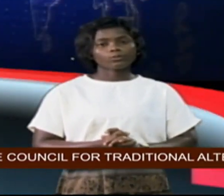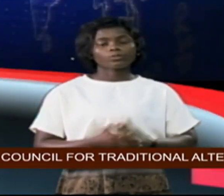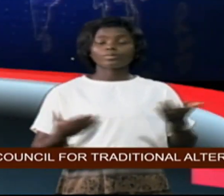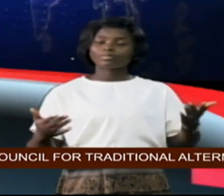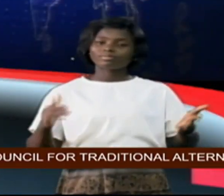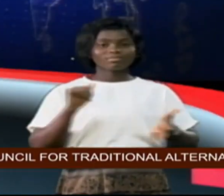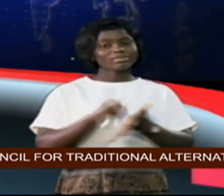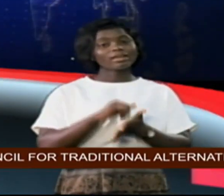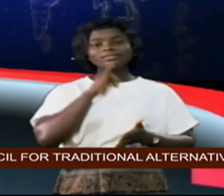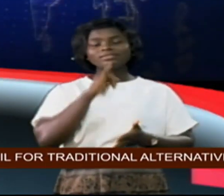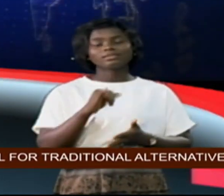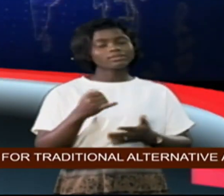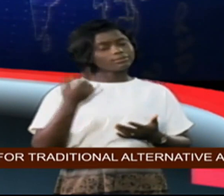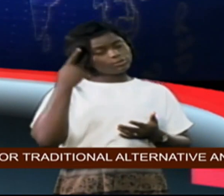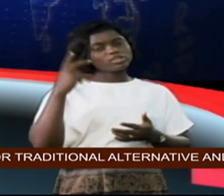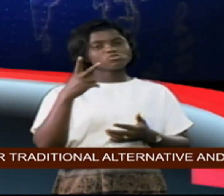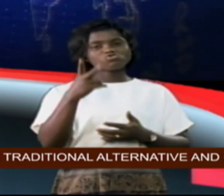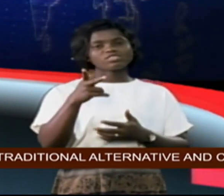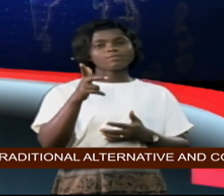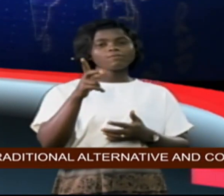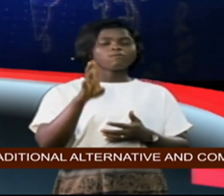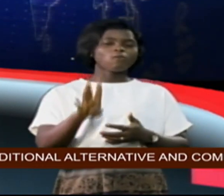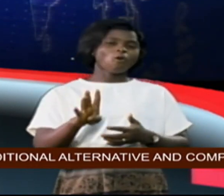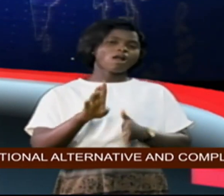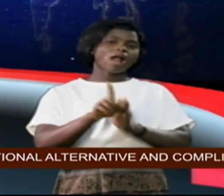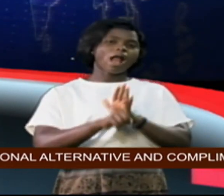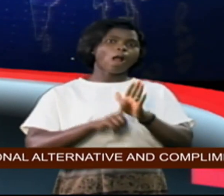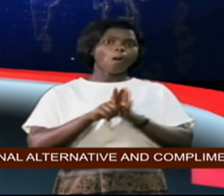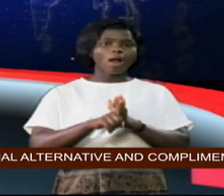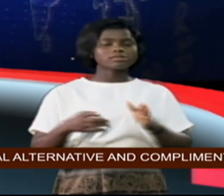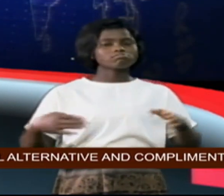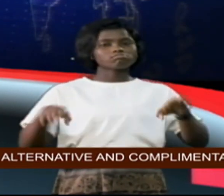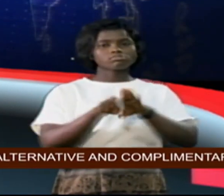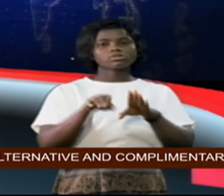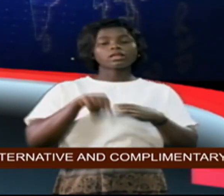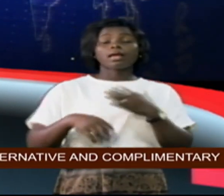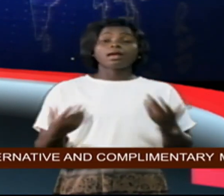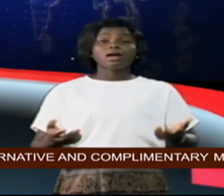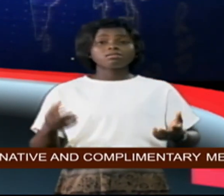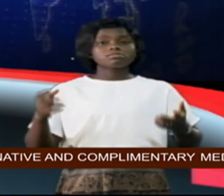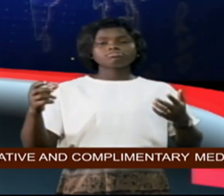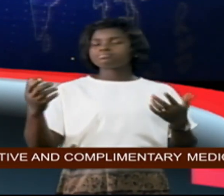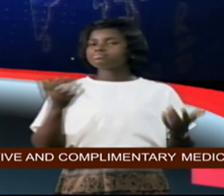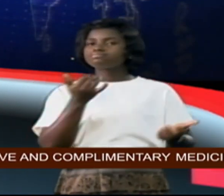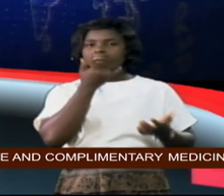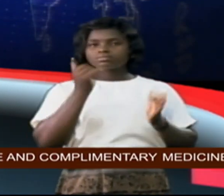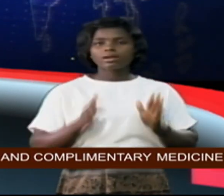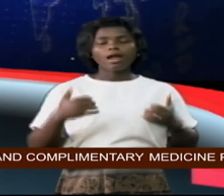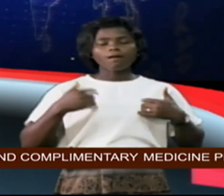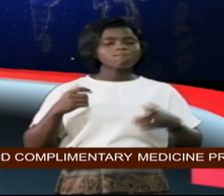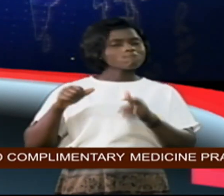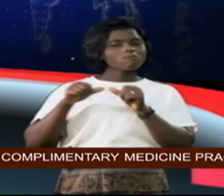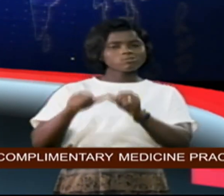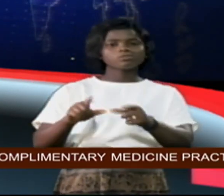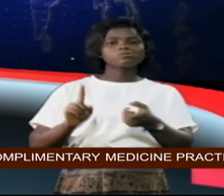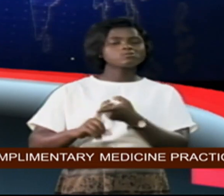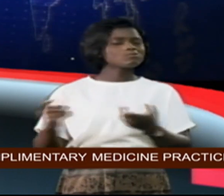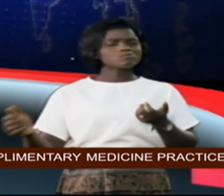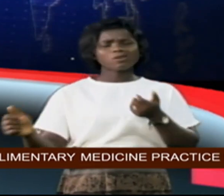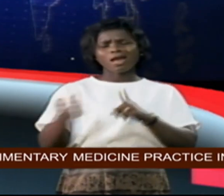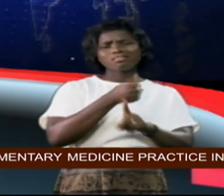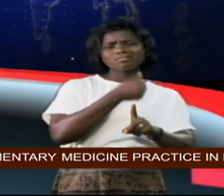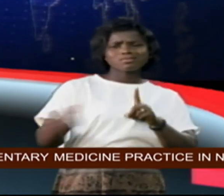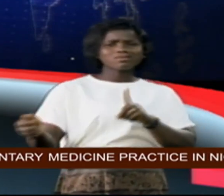Well, despite the 24-hour curfew imposed in Lagos, hoodlums have continued to perpetrate mayhem, looting and